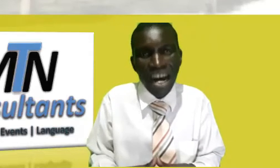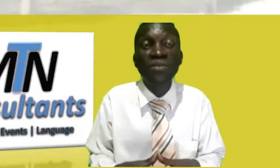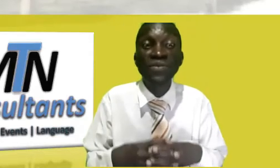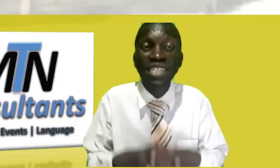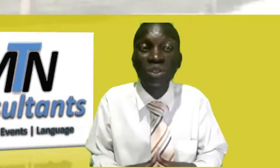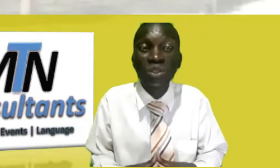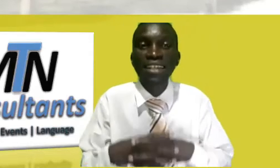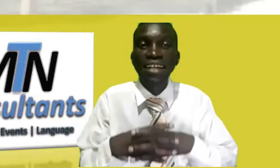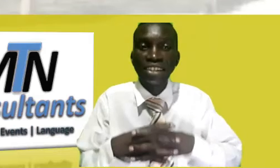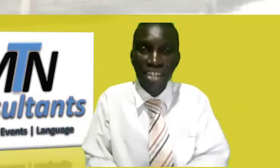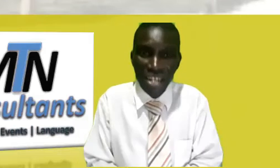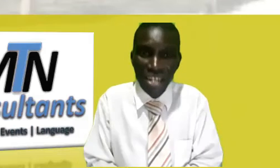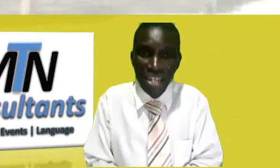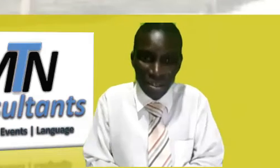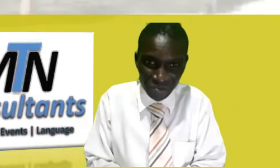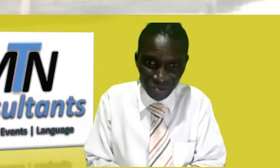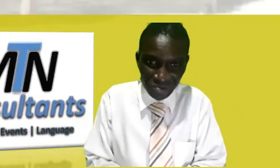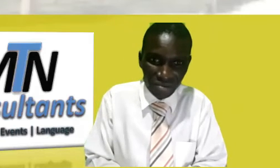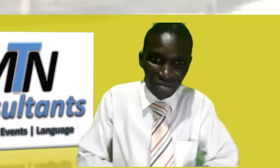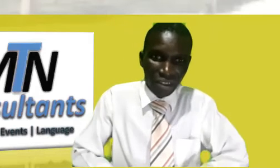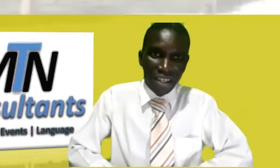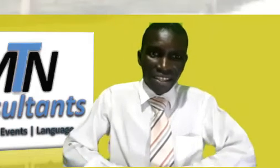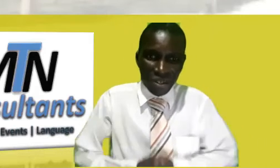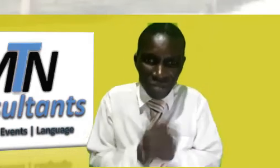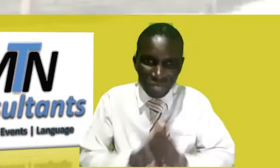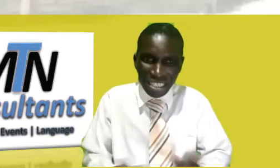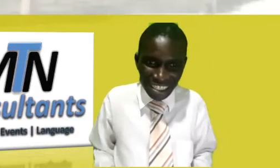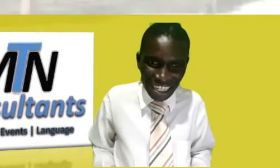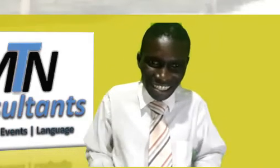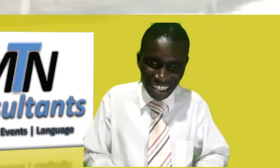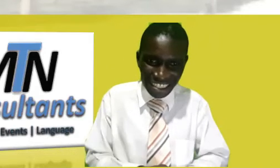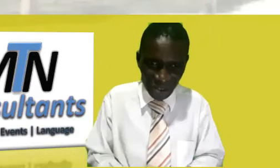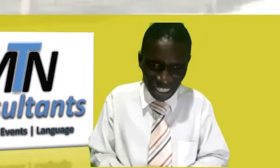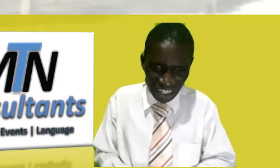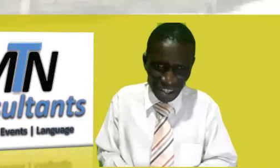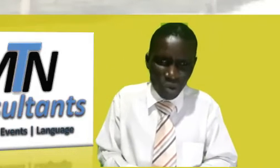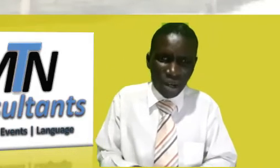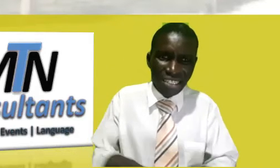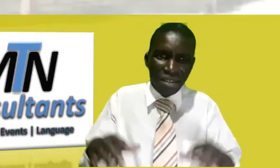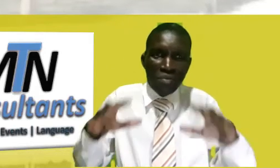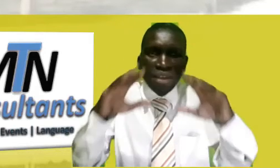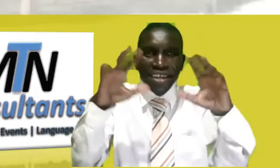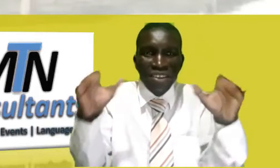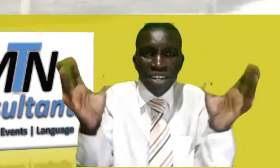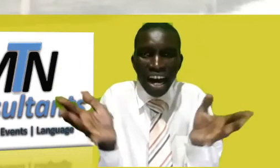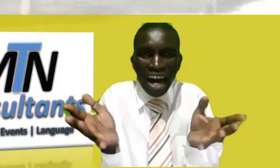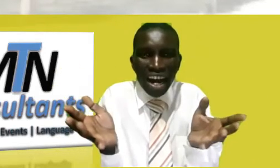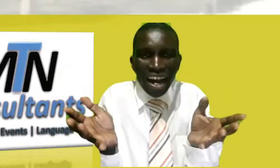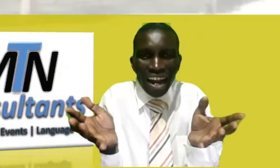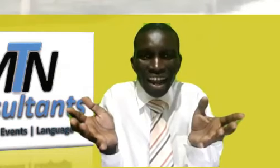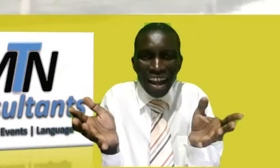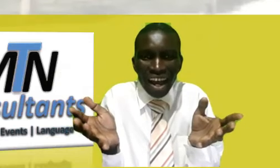names are visual names. They look at machine guides and say, okay, what's